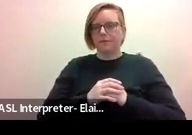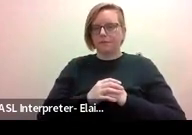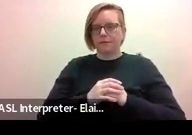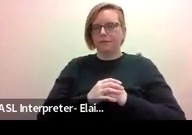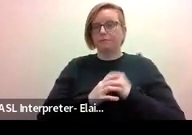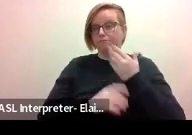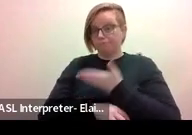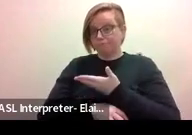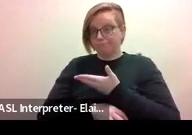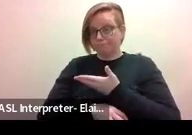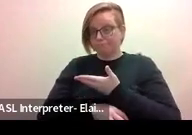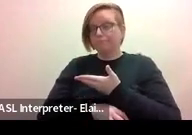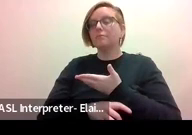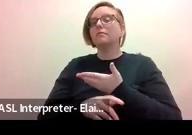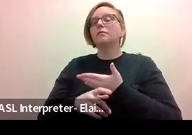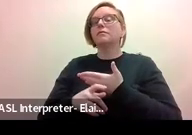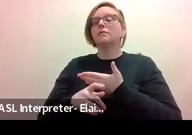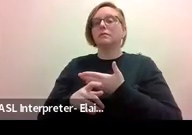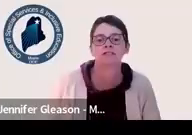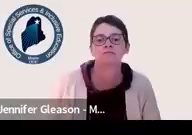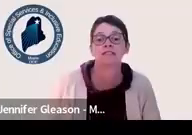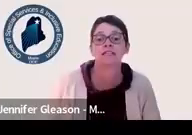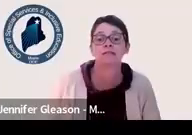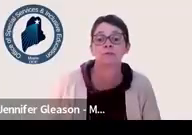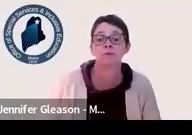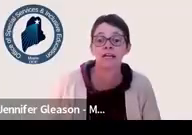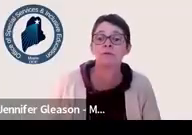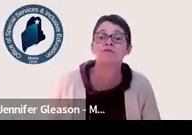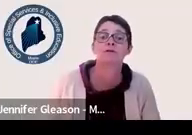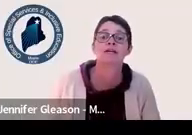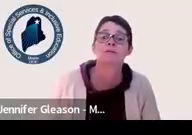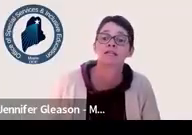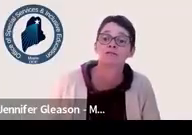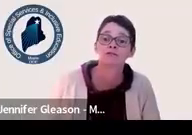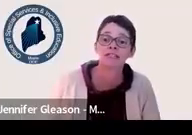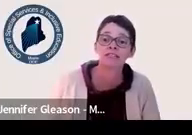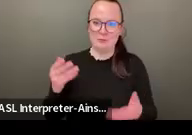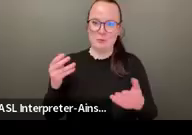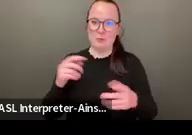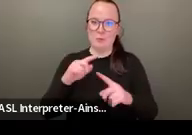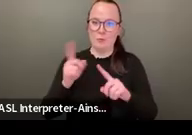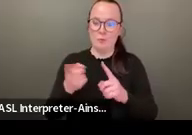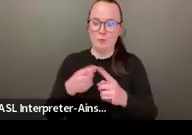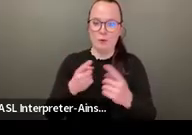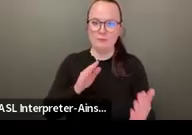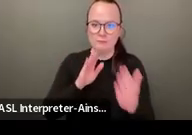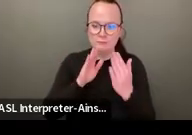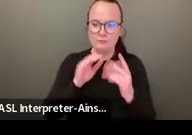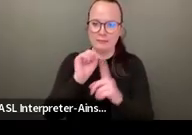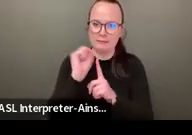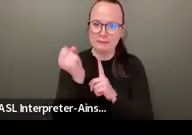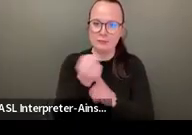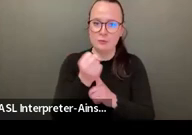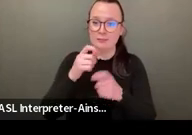Here we go. When presented with situations that require Jeffrey to take a break before becoming aggressive, he will exchange the break card